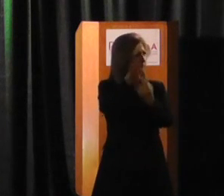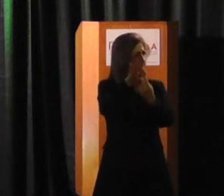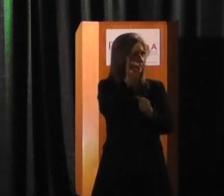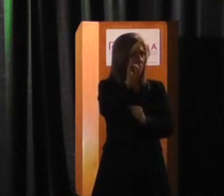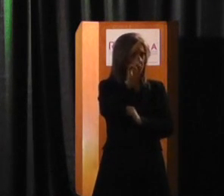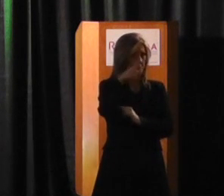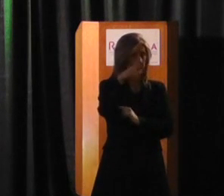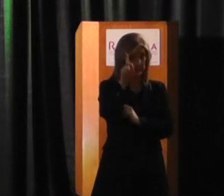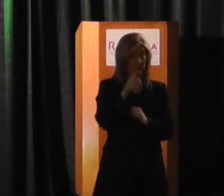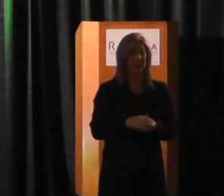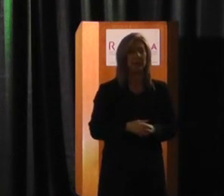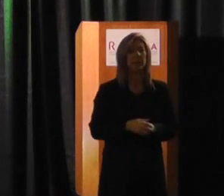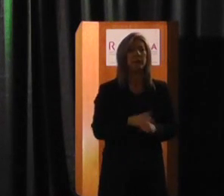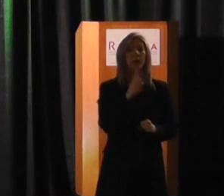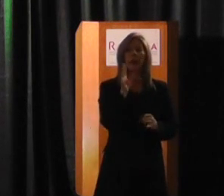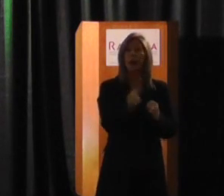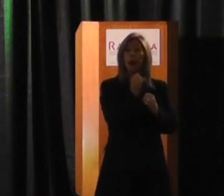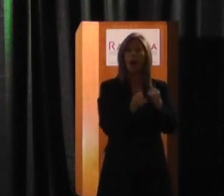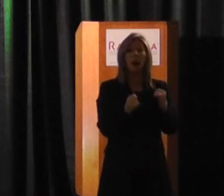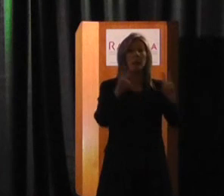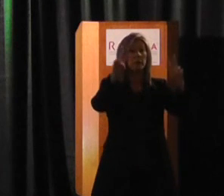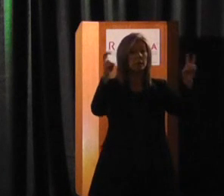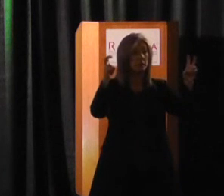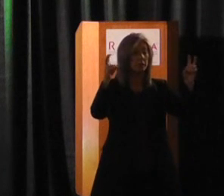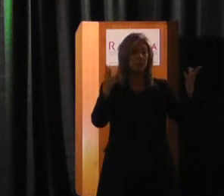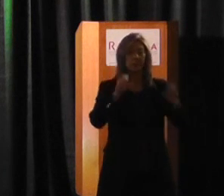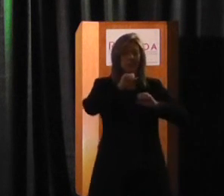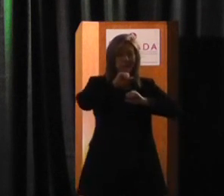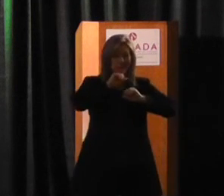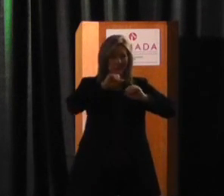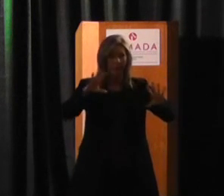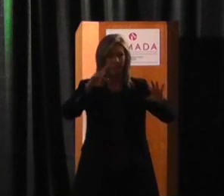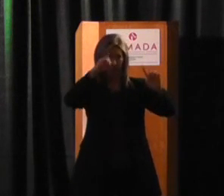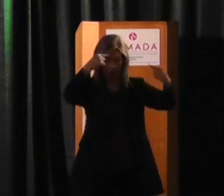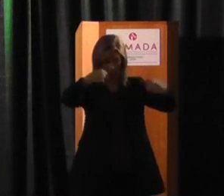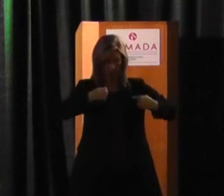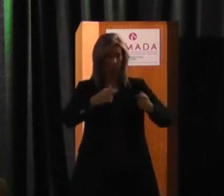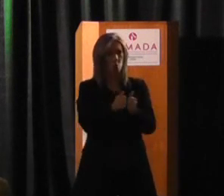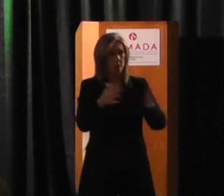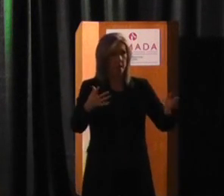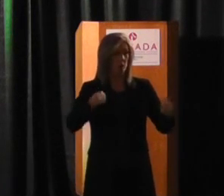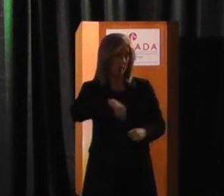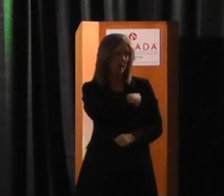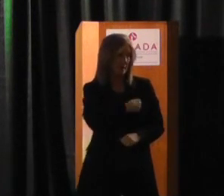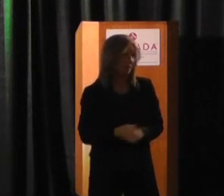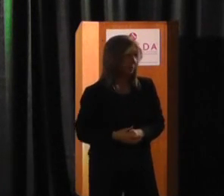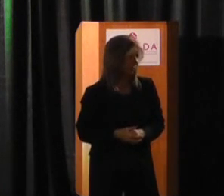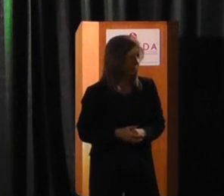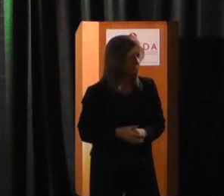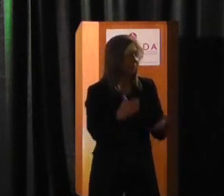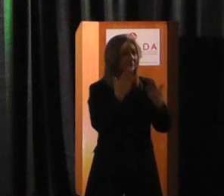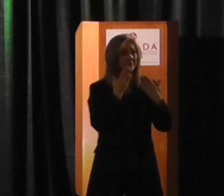you with a few words: nothing about us without us. Thank you so much for joining us here